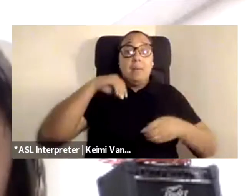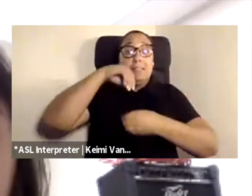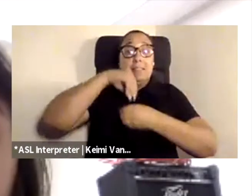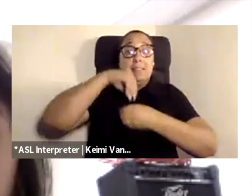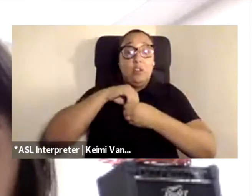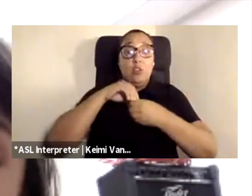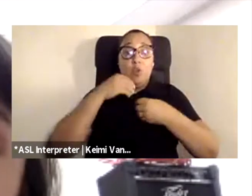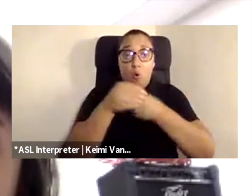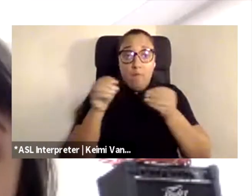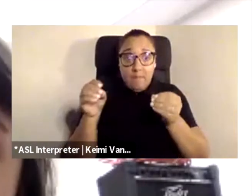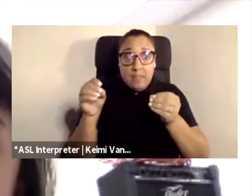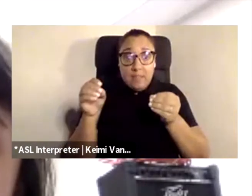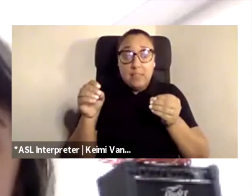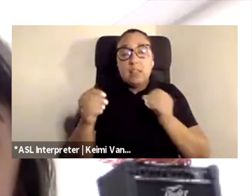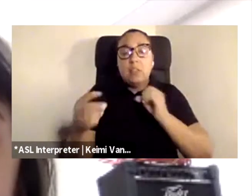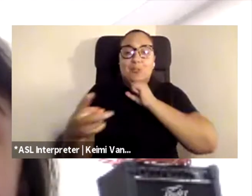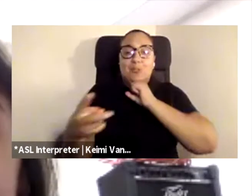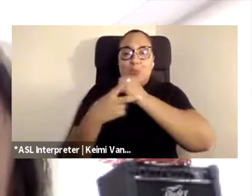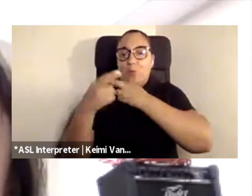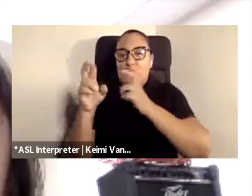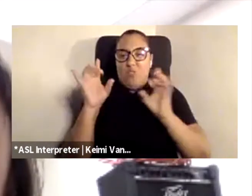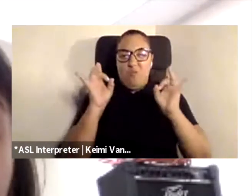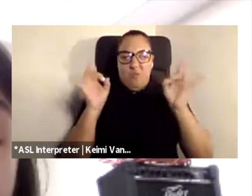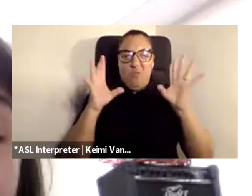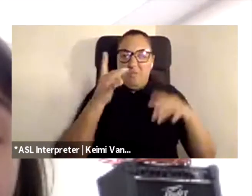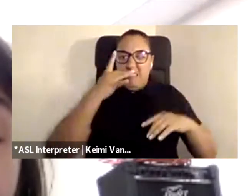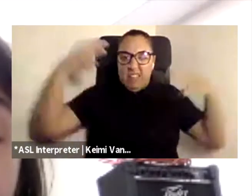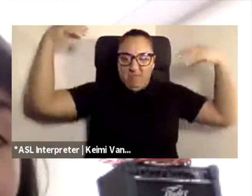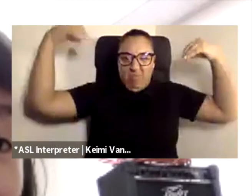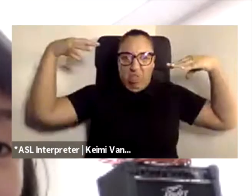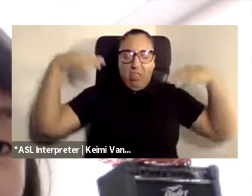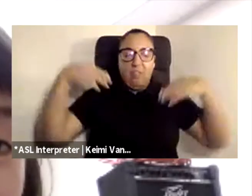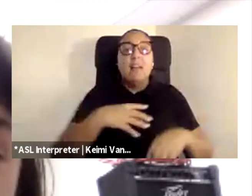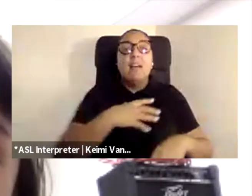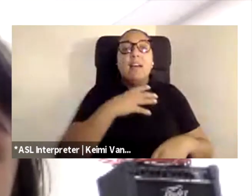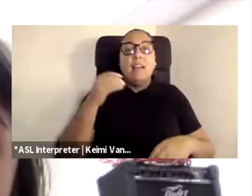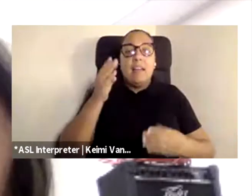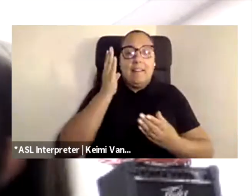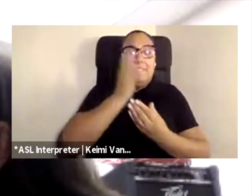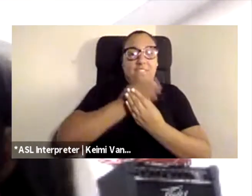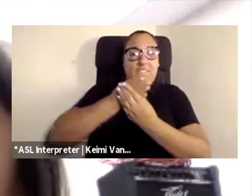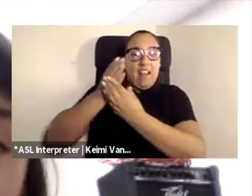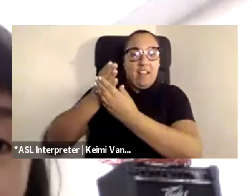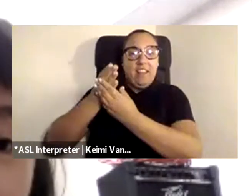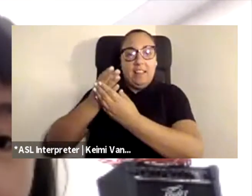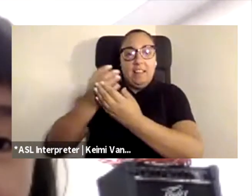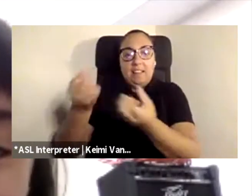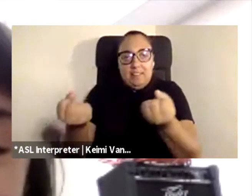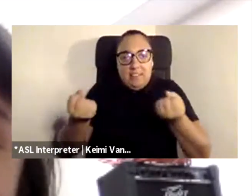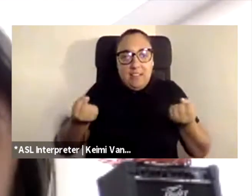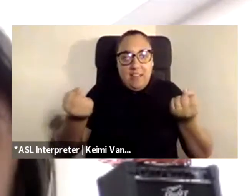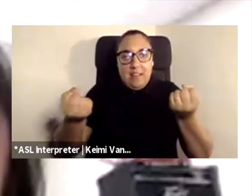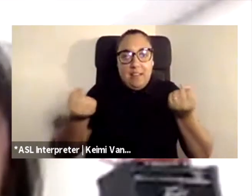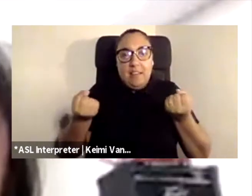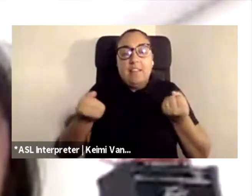room with terrible fluorescent lights and a filing cabinet and amp behind me, and also some paper roll that I can